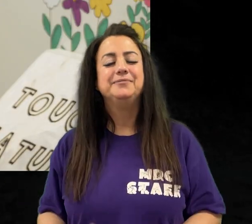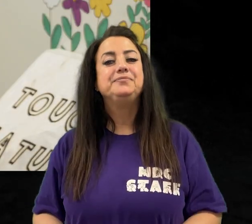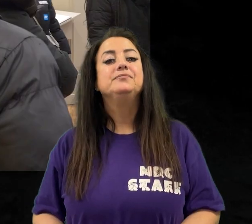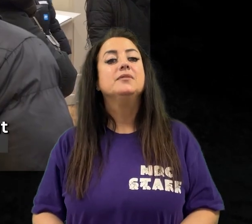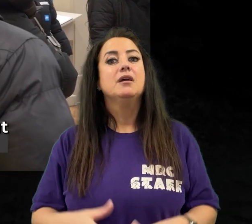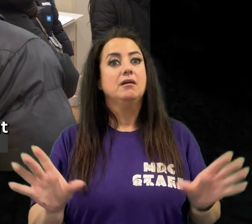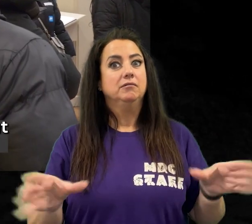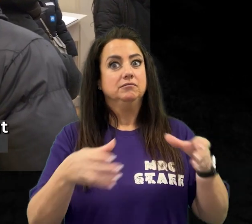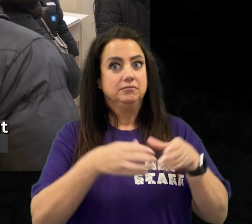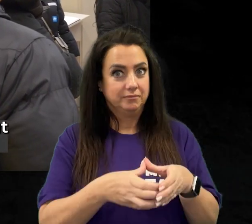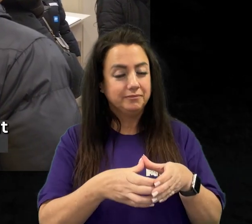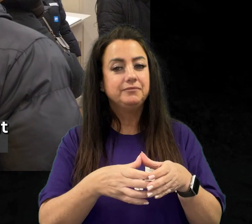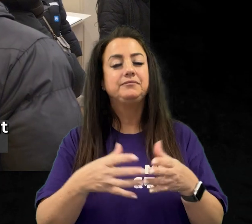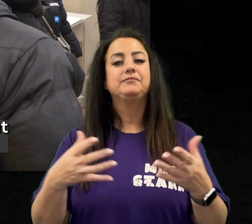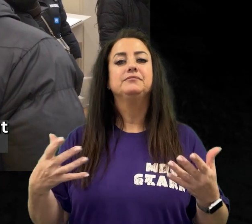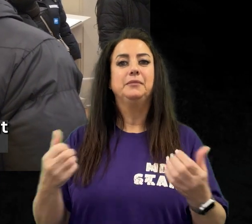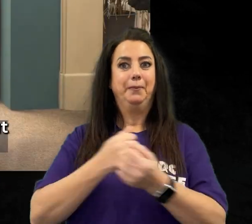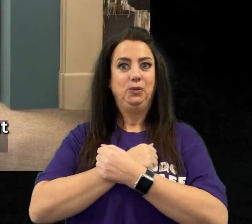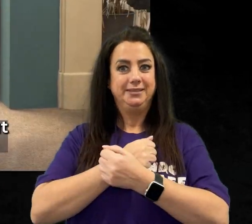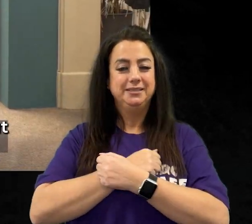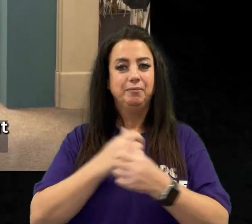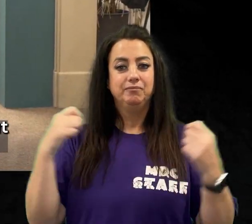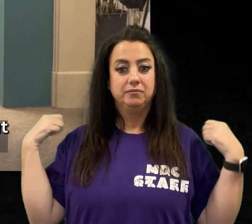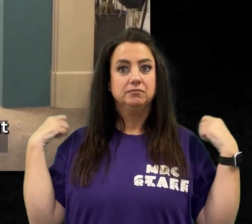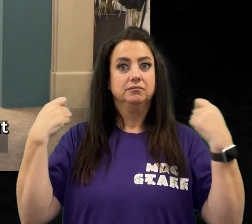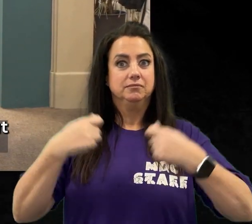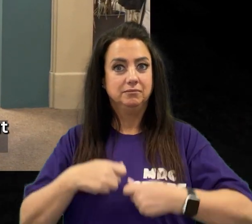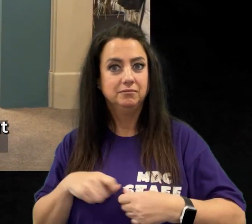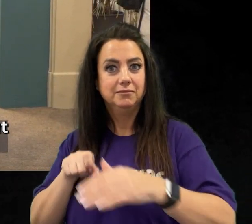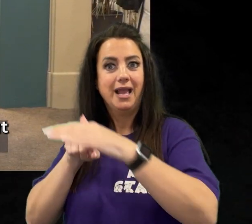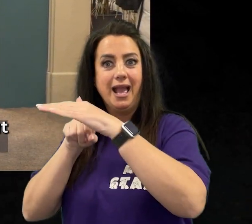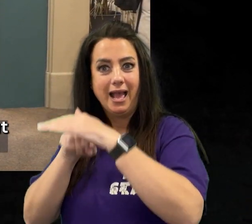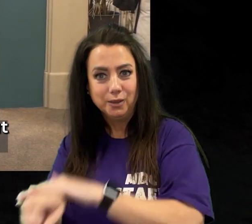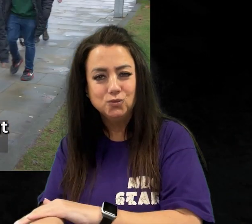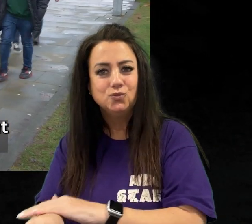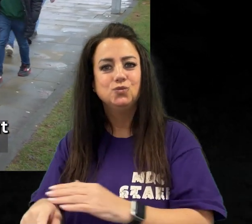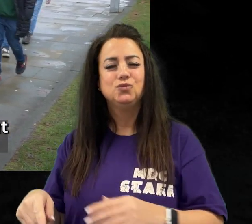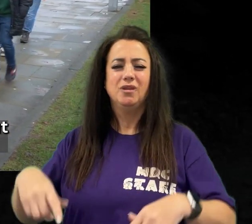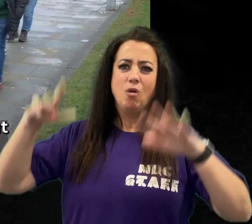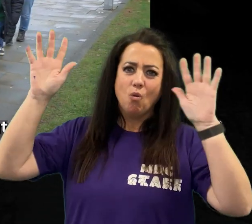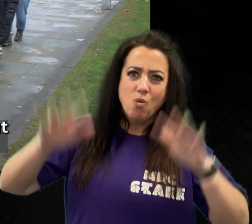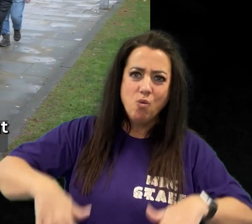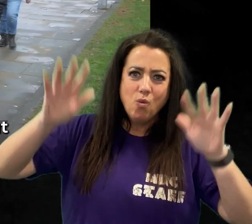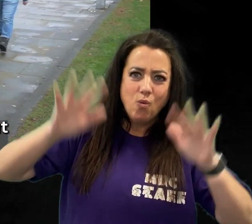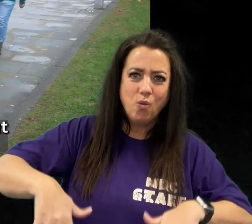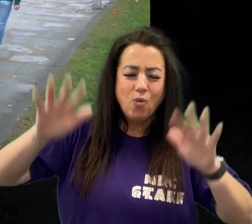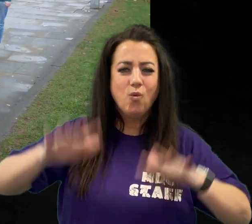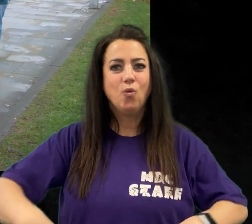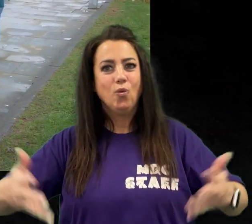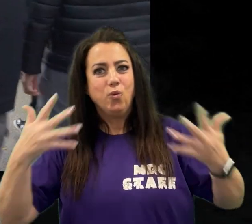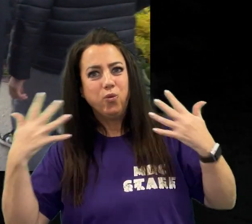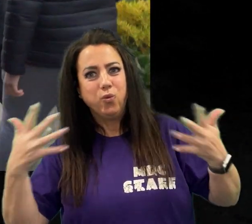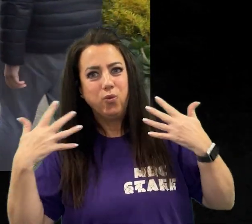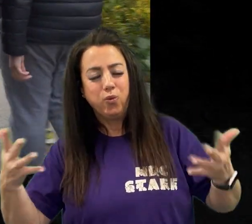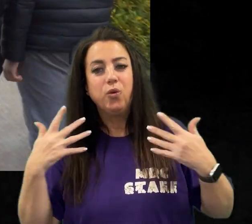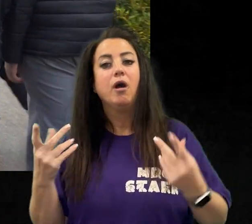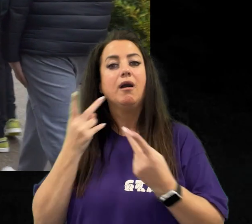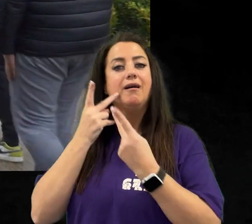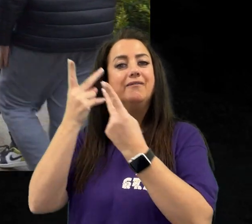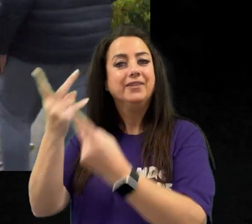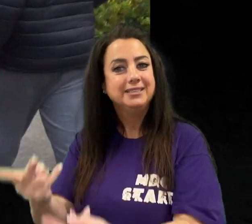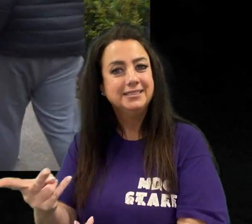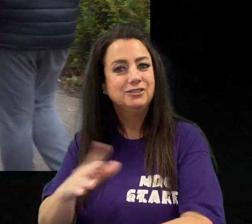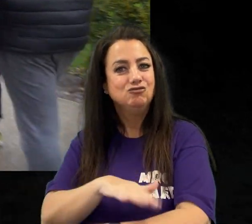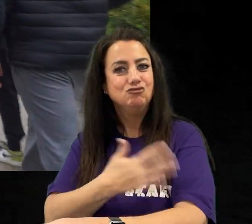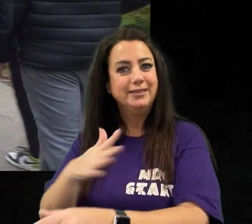at the museum and then all got our coats on and headed out into the rain and the wind, and went to some local